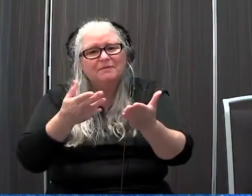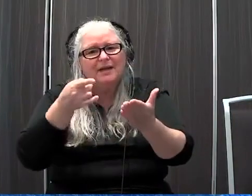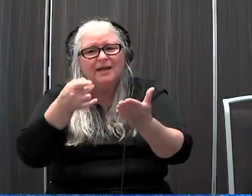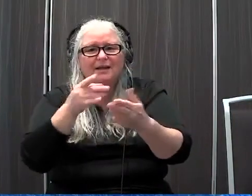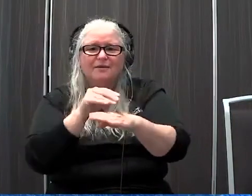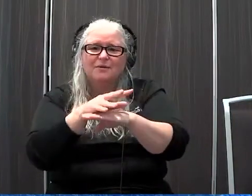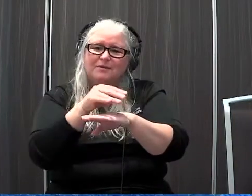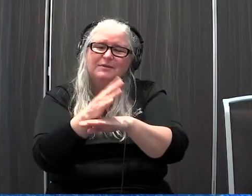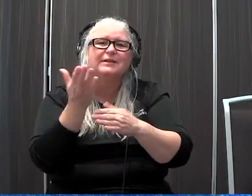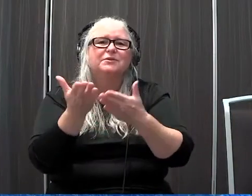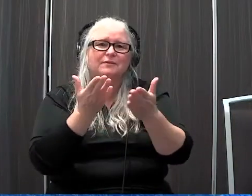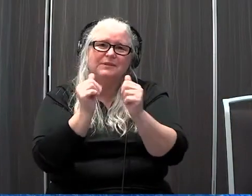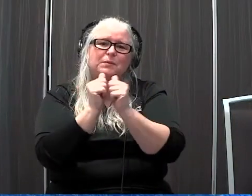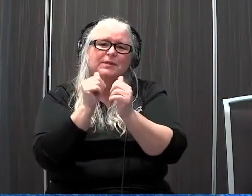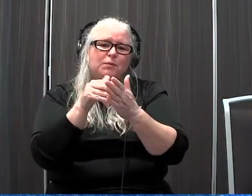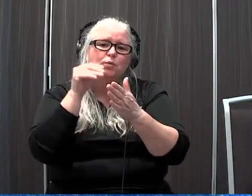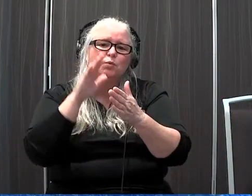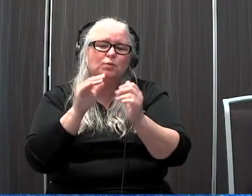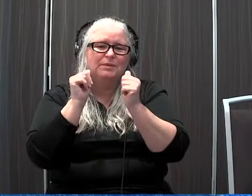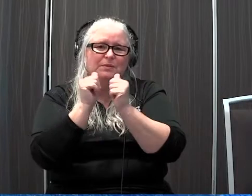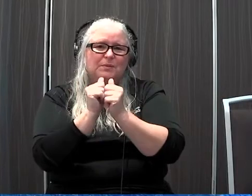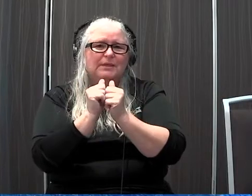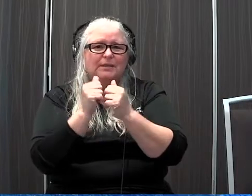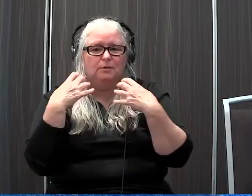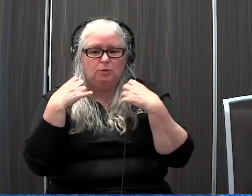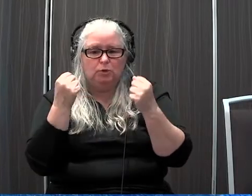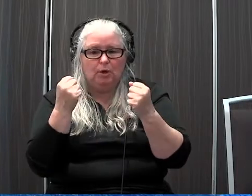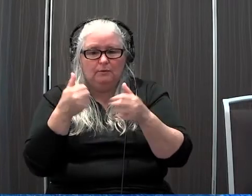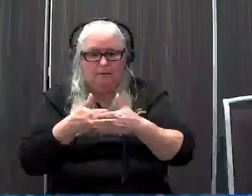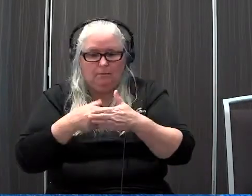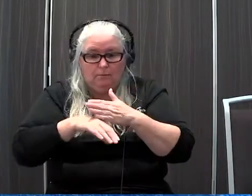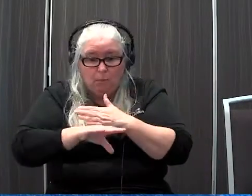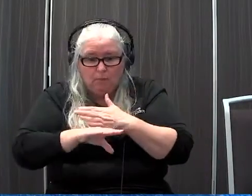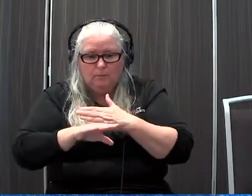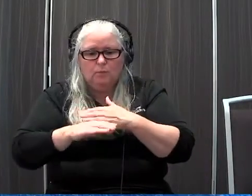services to students with charge from birth to 21.